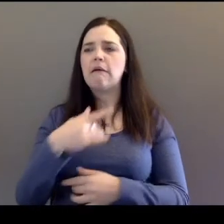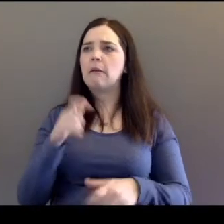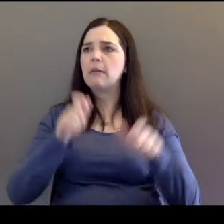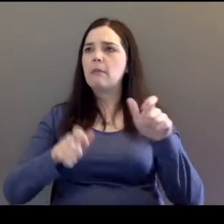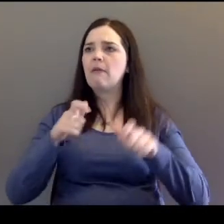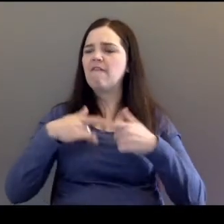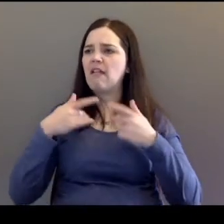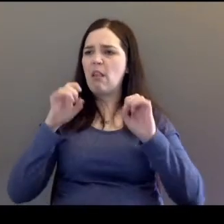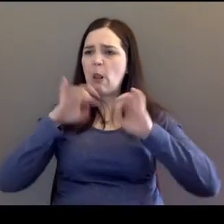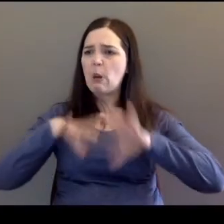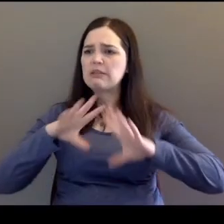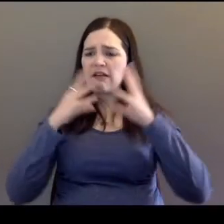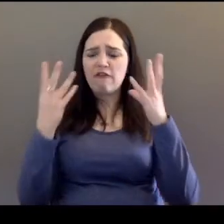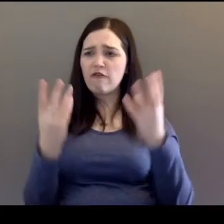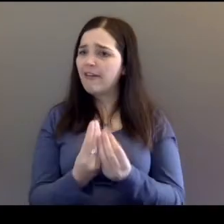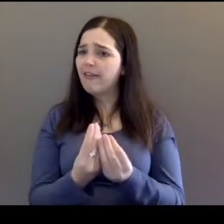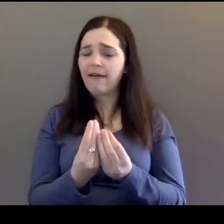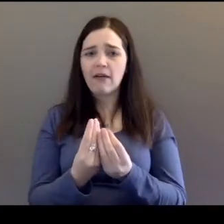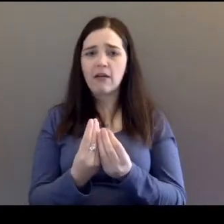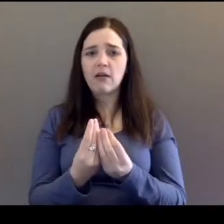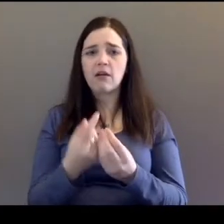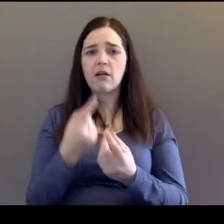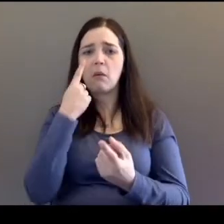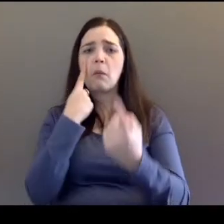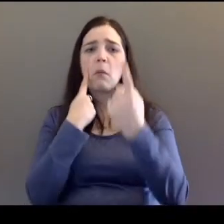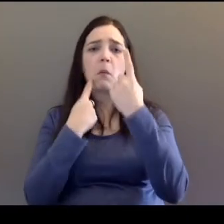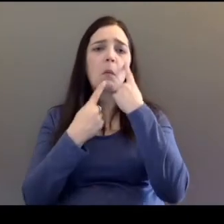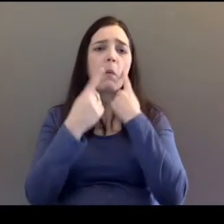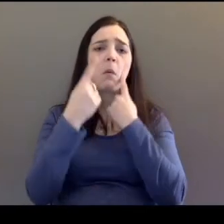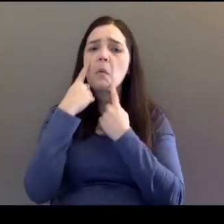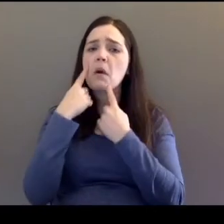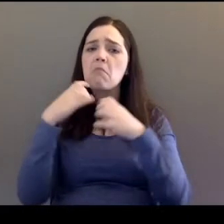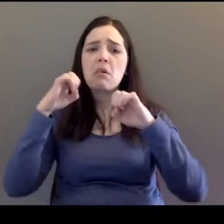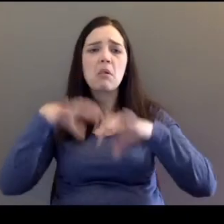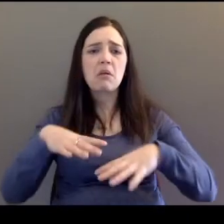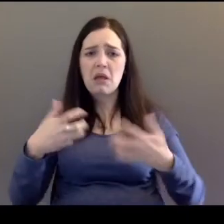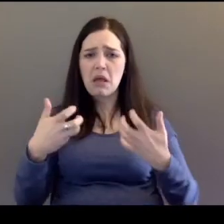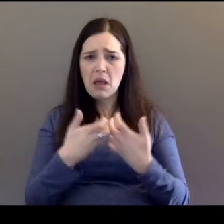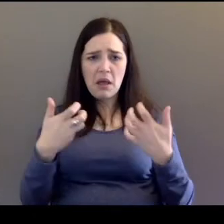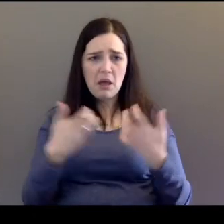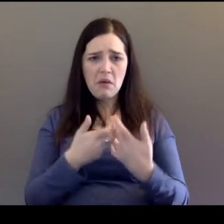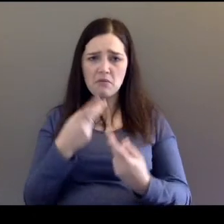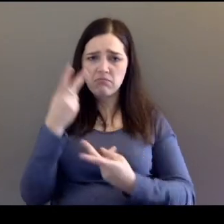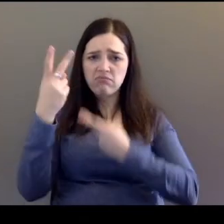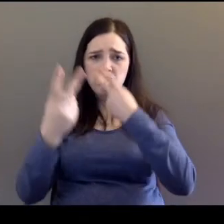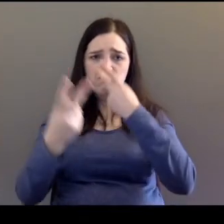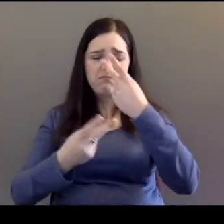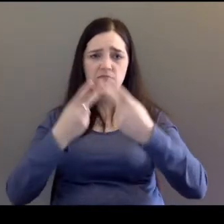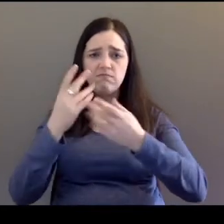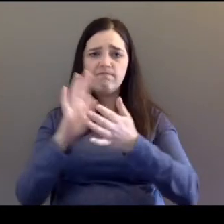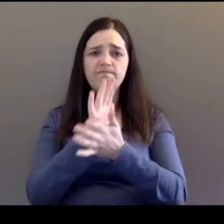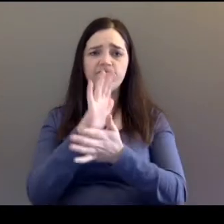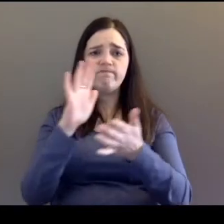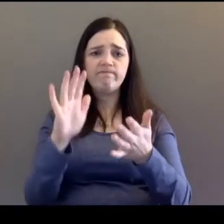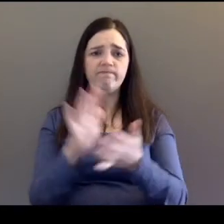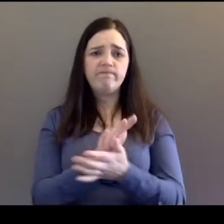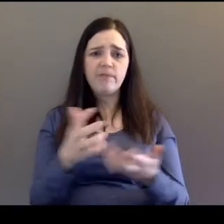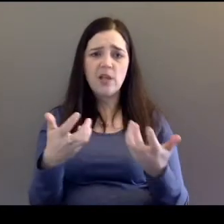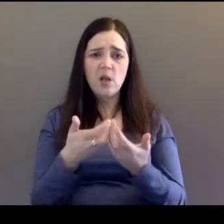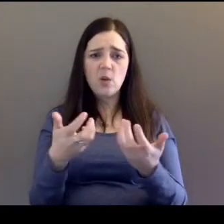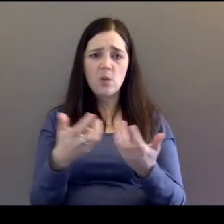and they, by the rivers of Babylon, sat down and wept and couldn't work out how they were going to sing praise songs. Now, if you've looked up